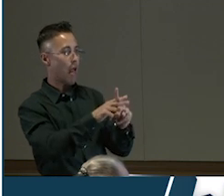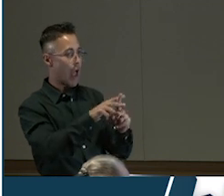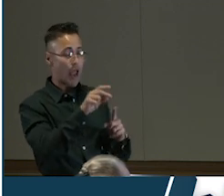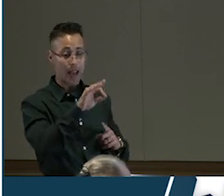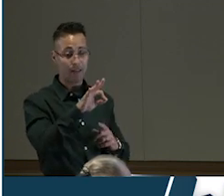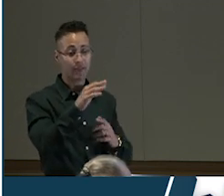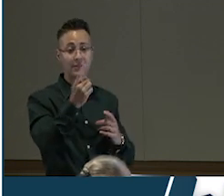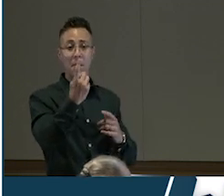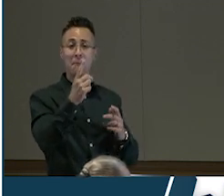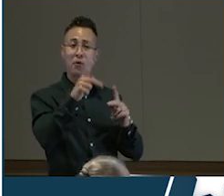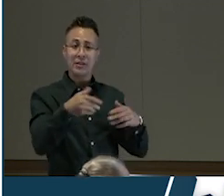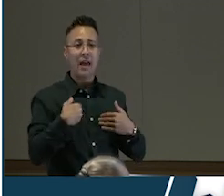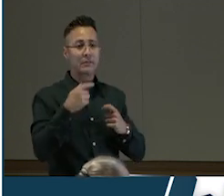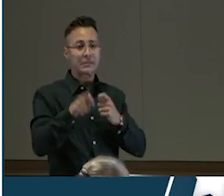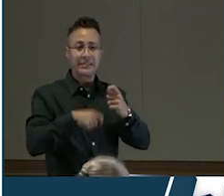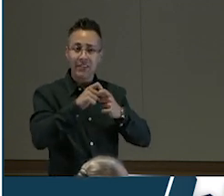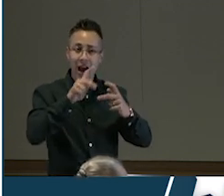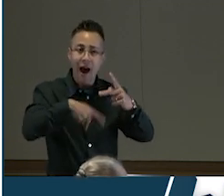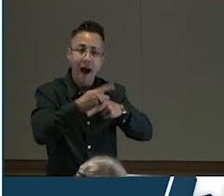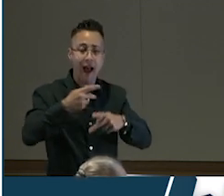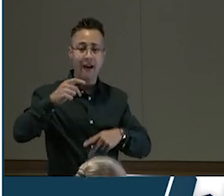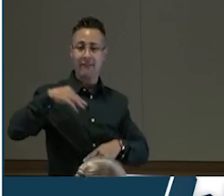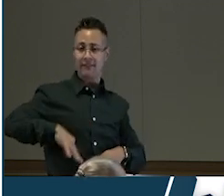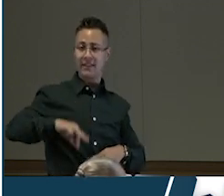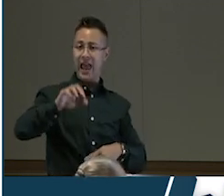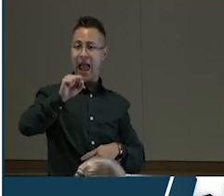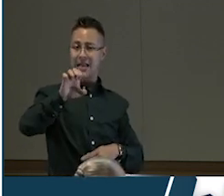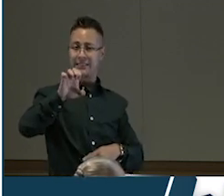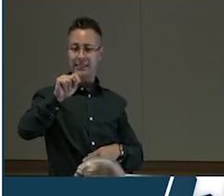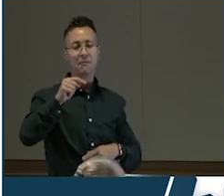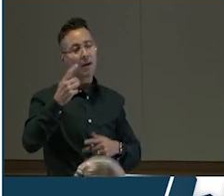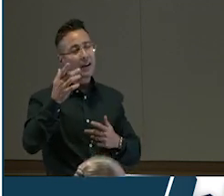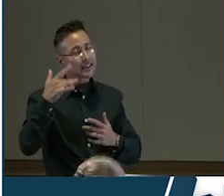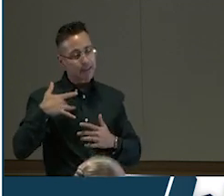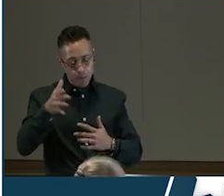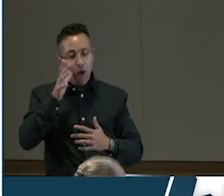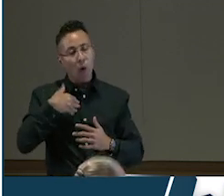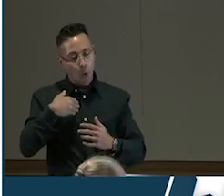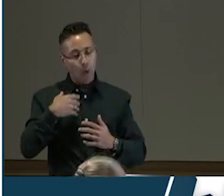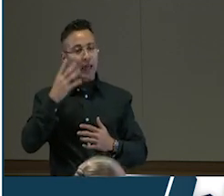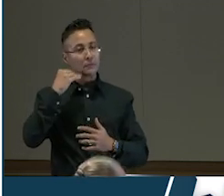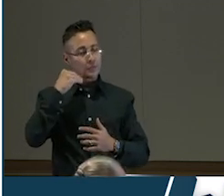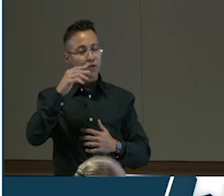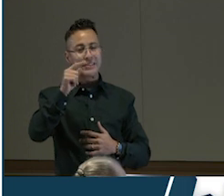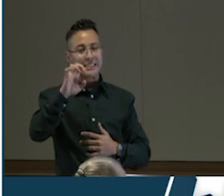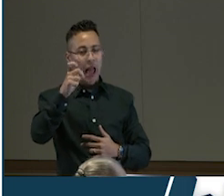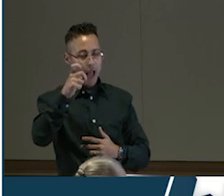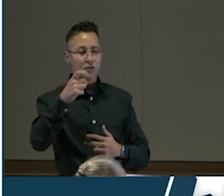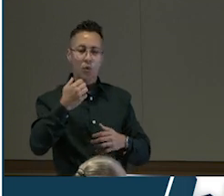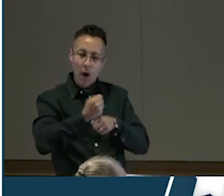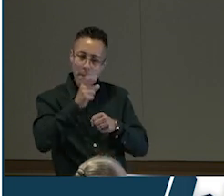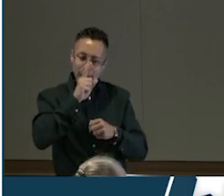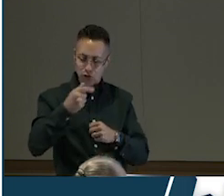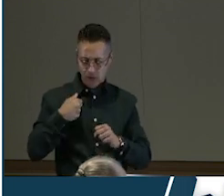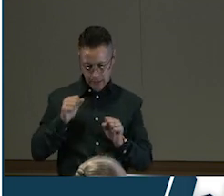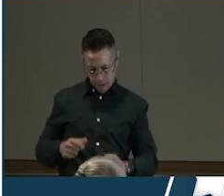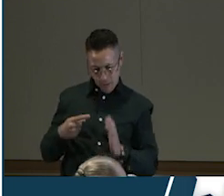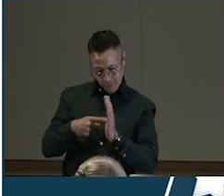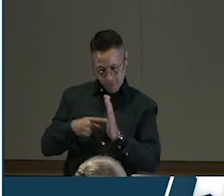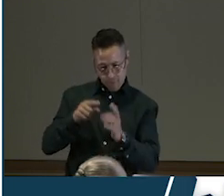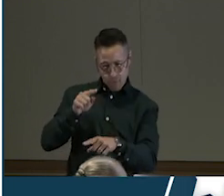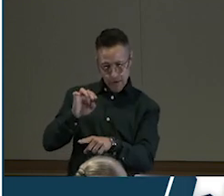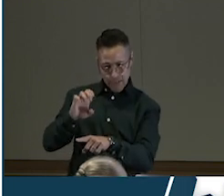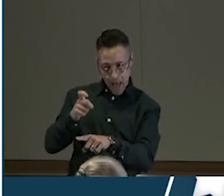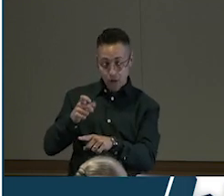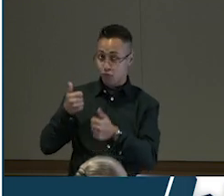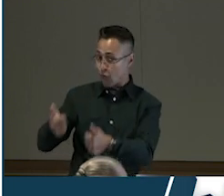particular assets in. But ultimately, we're going to deal with tax, so we just want to be looking at it and understanding. If we can afford the tax, great, right? If there's